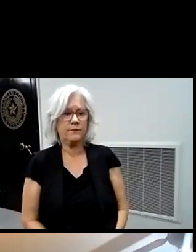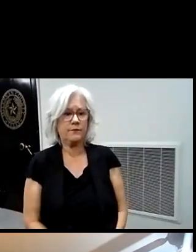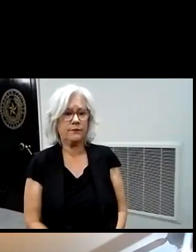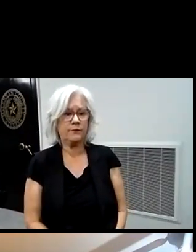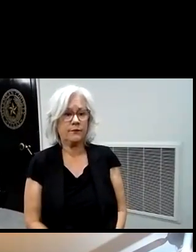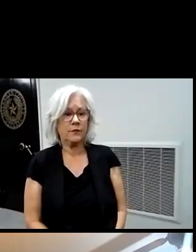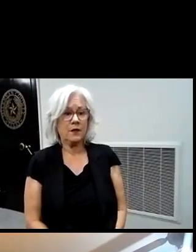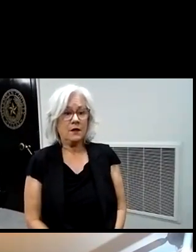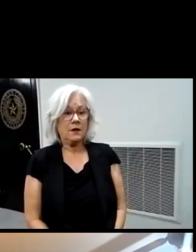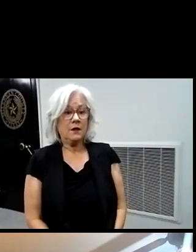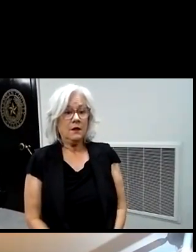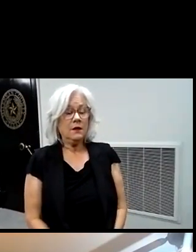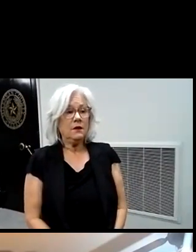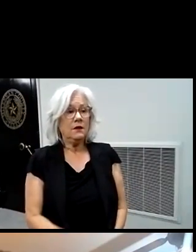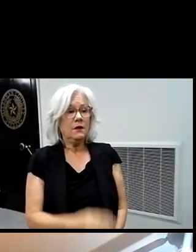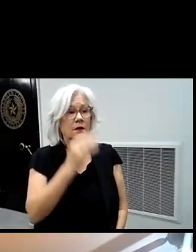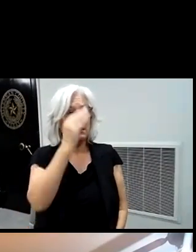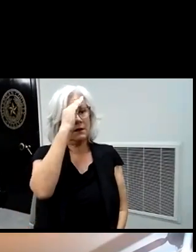going,